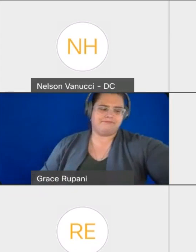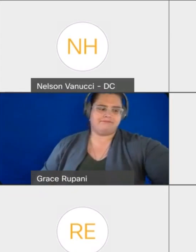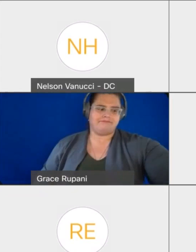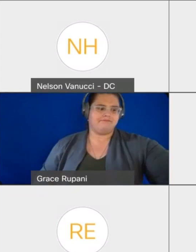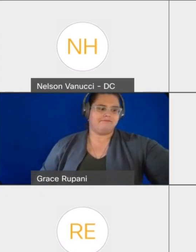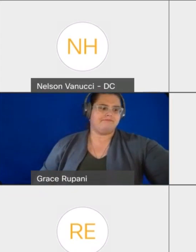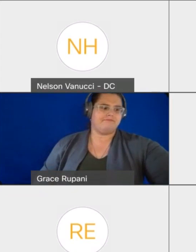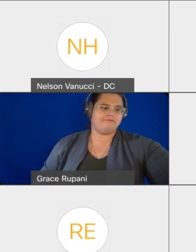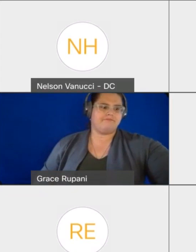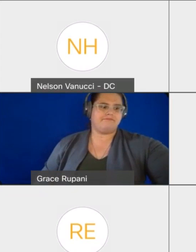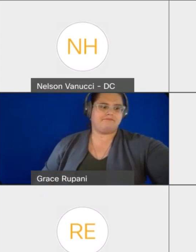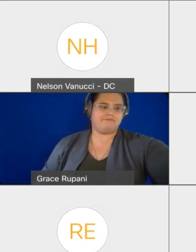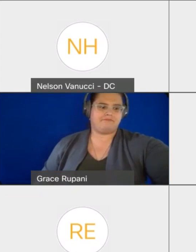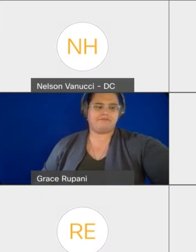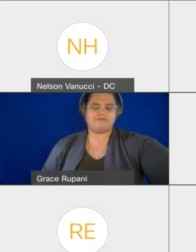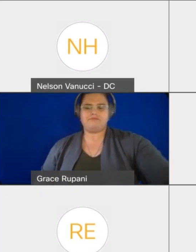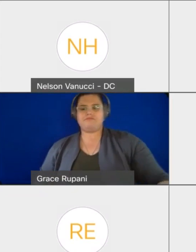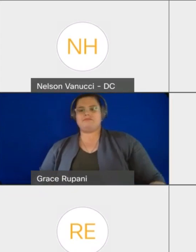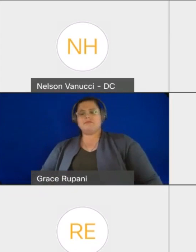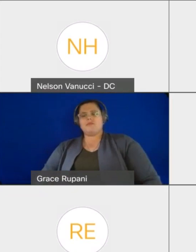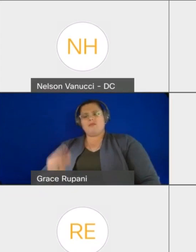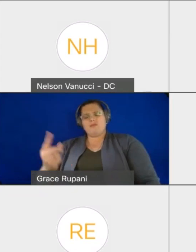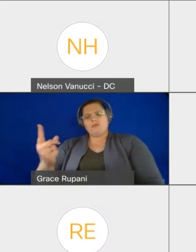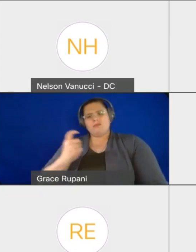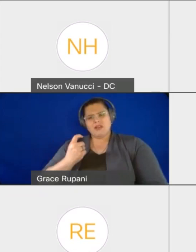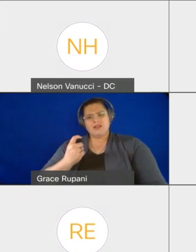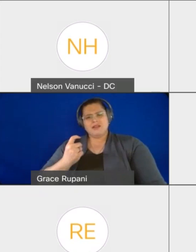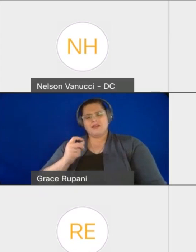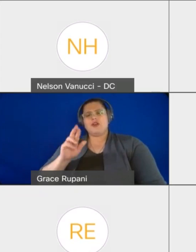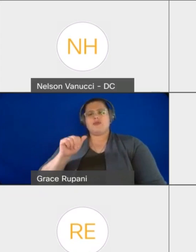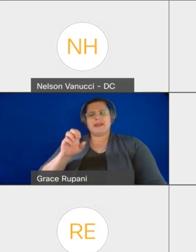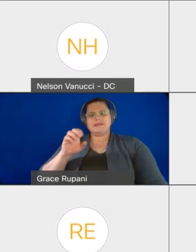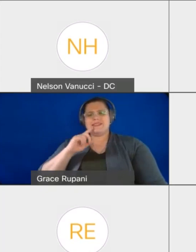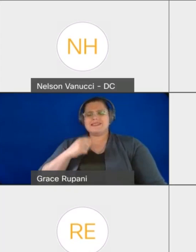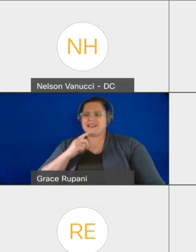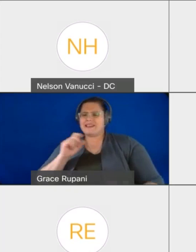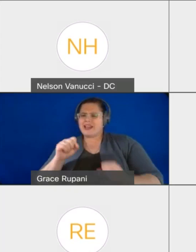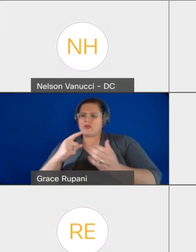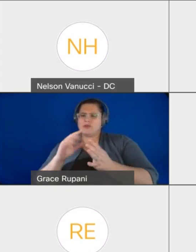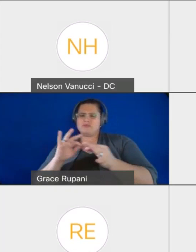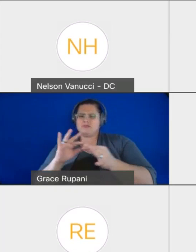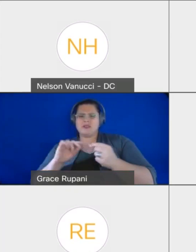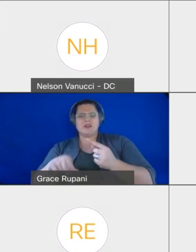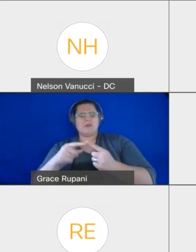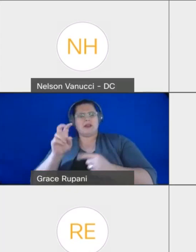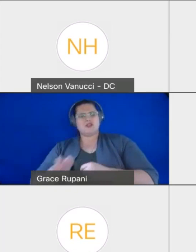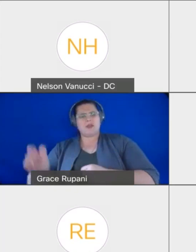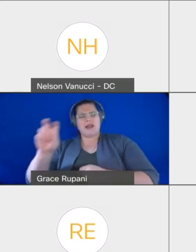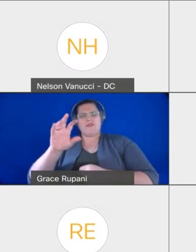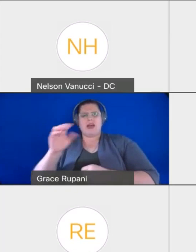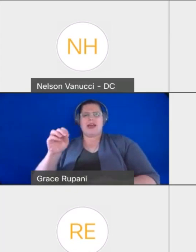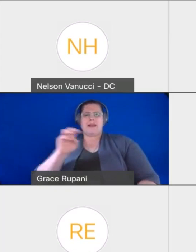Can you talk about travel and essential workers, specifically DSPs, and the mayor's order dated November